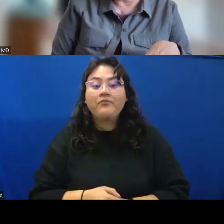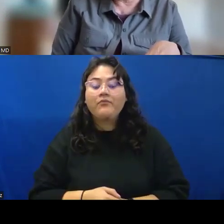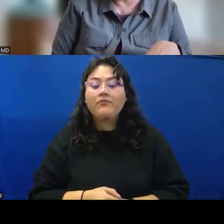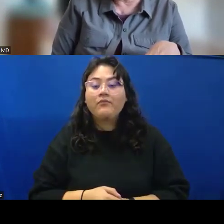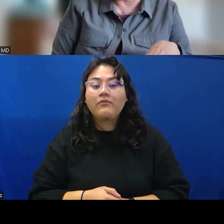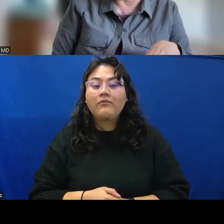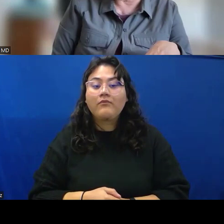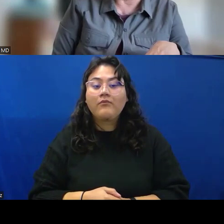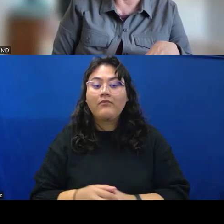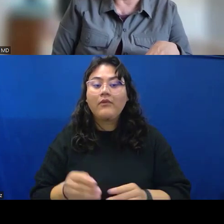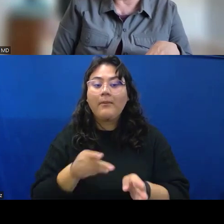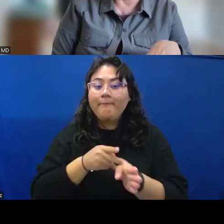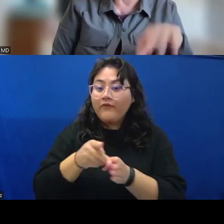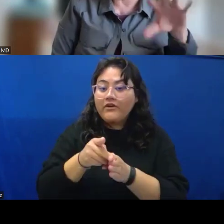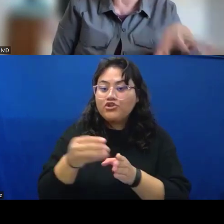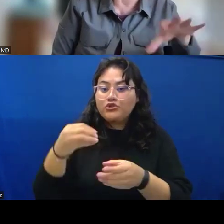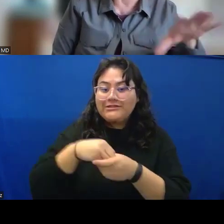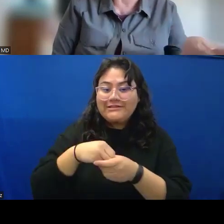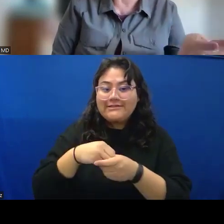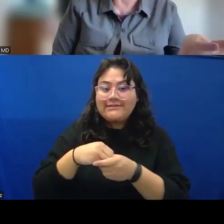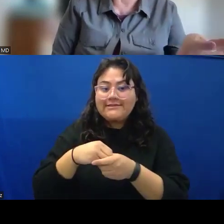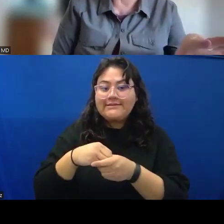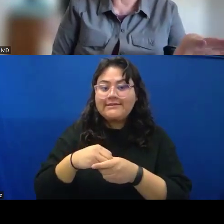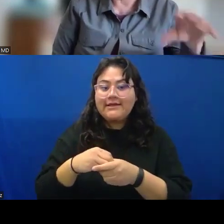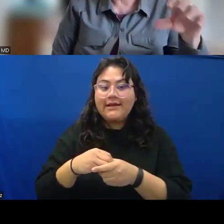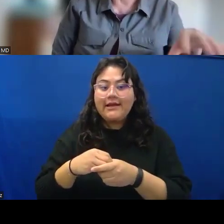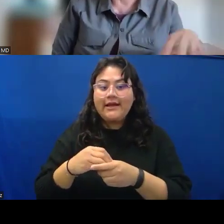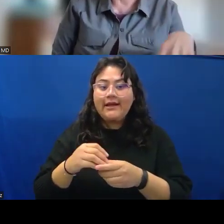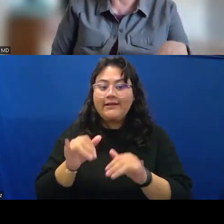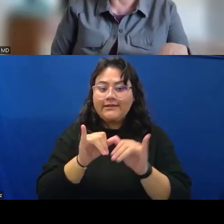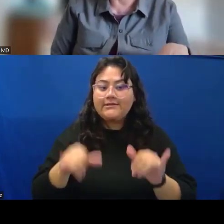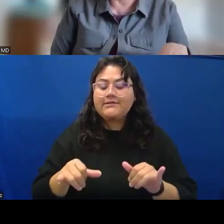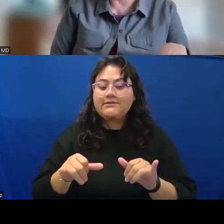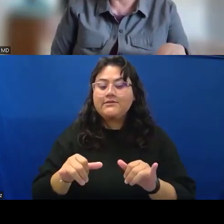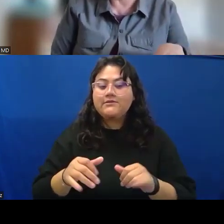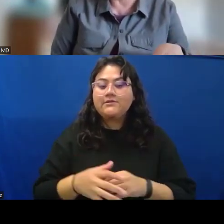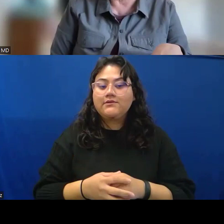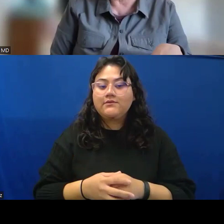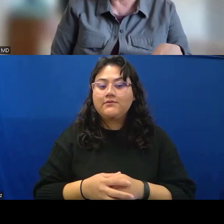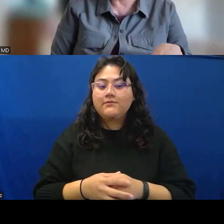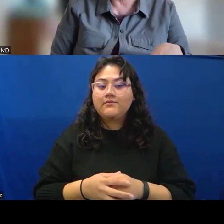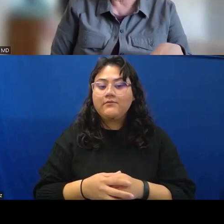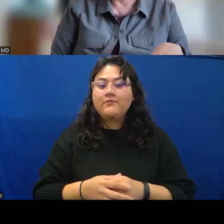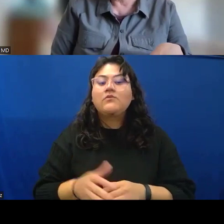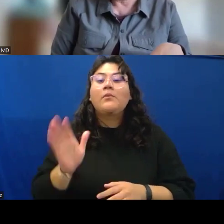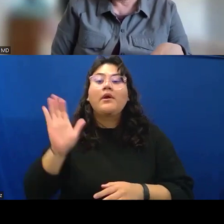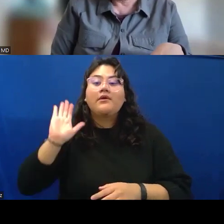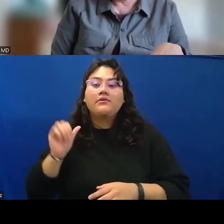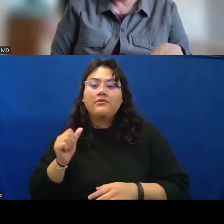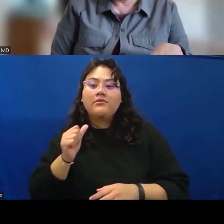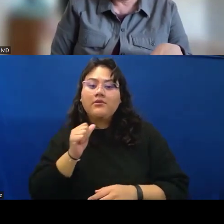developmental needs, and that because children until that point were really thought of as mini adults.